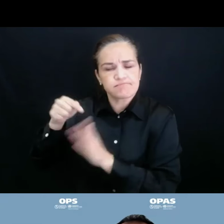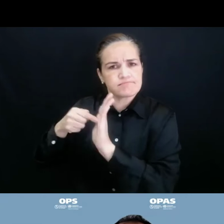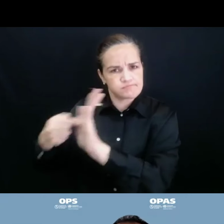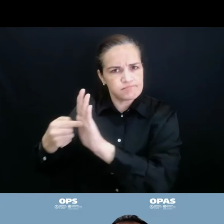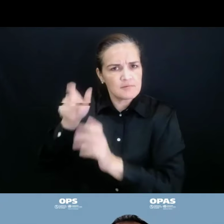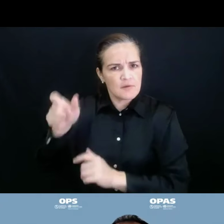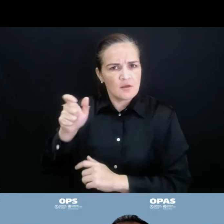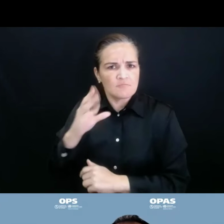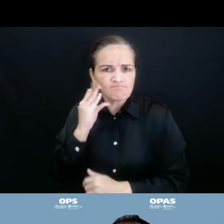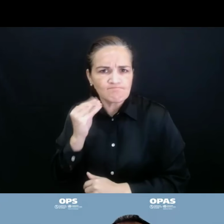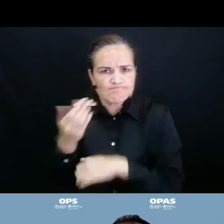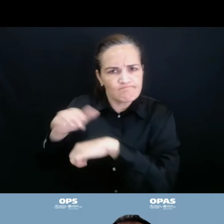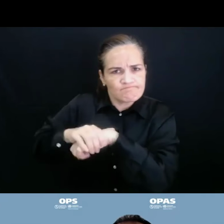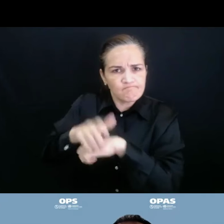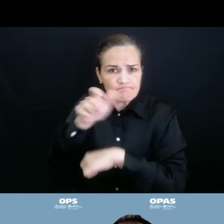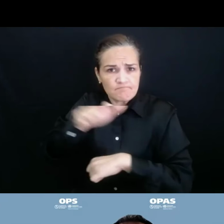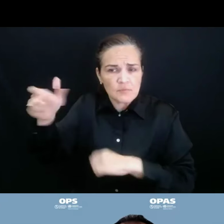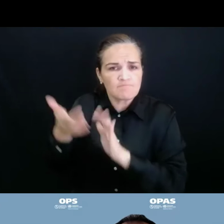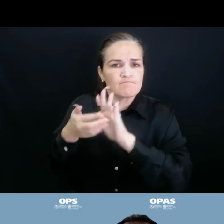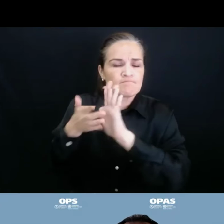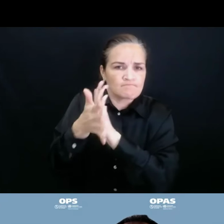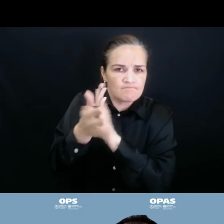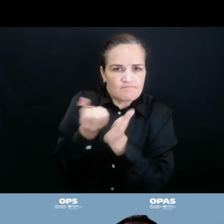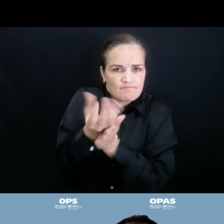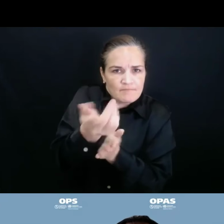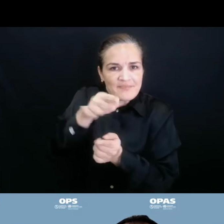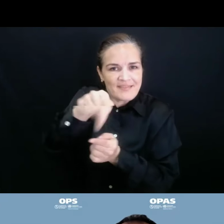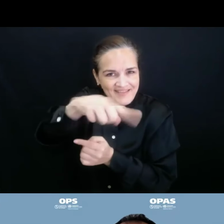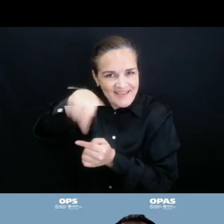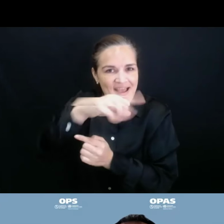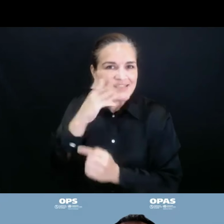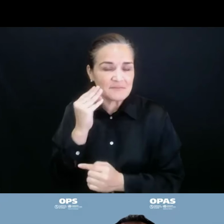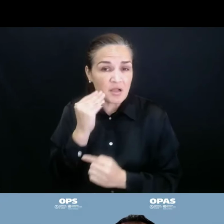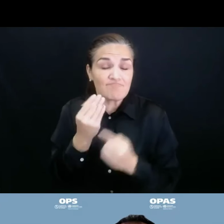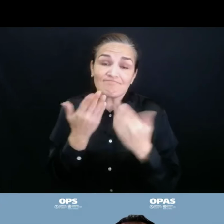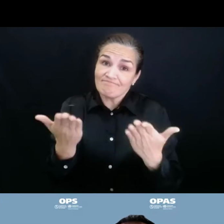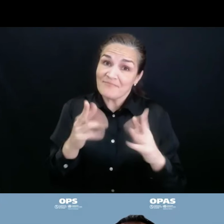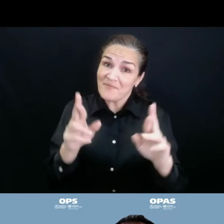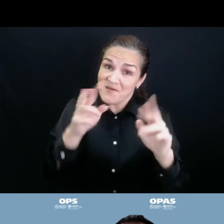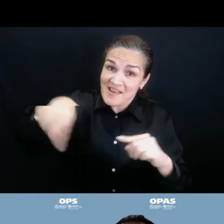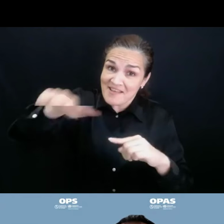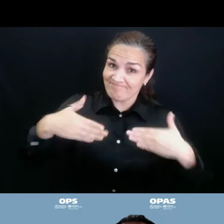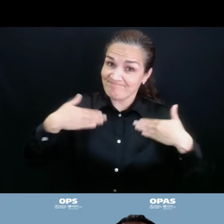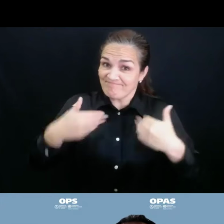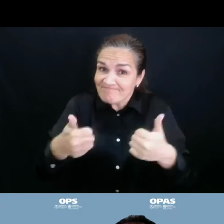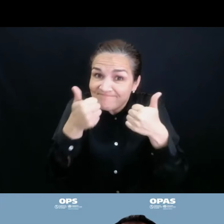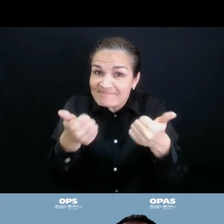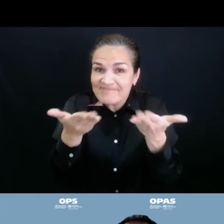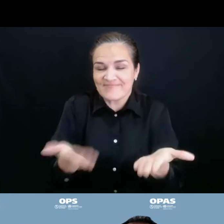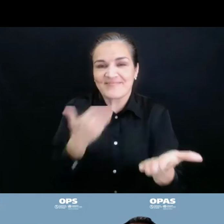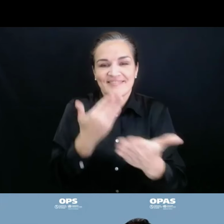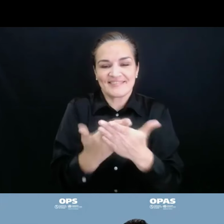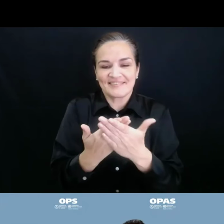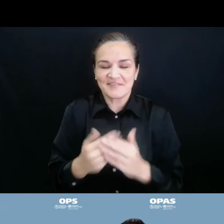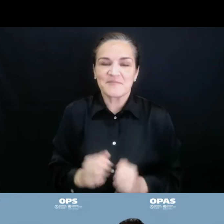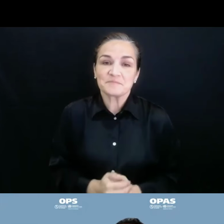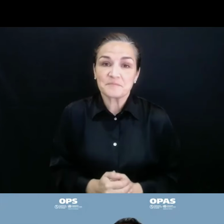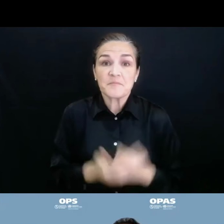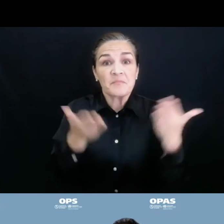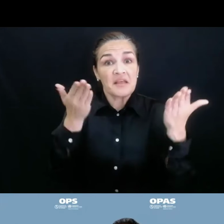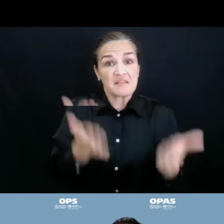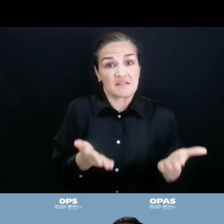of the guide and also share some experiences with its implementation. I hope you really enjoy the webinar today. Thank you. And now I'd like